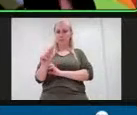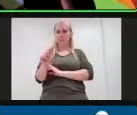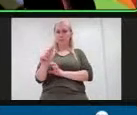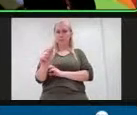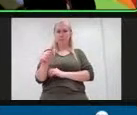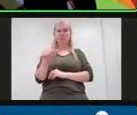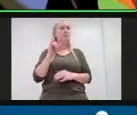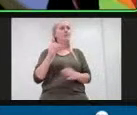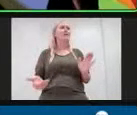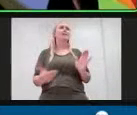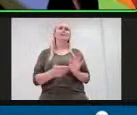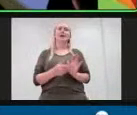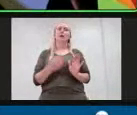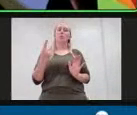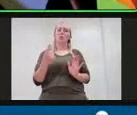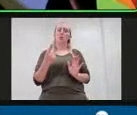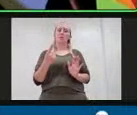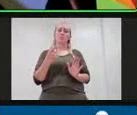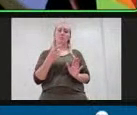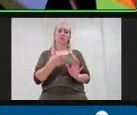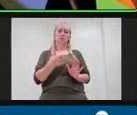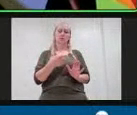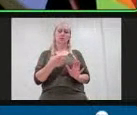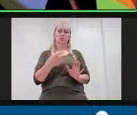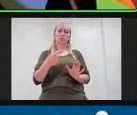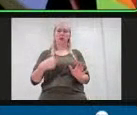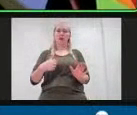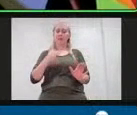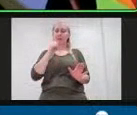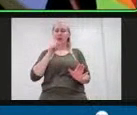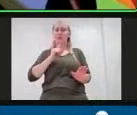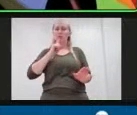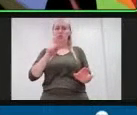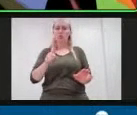Yeah, this is again like one of those spaces where it's like I'm unsure